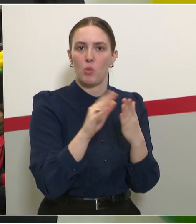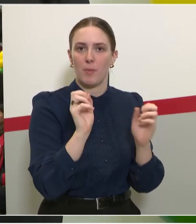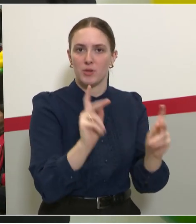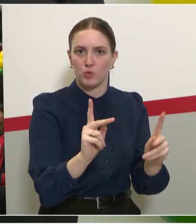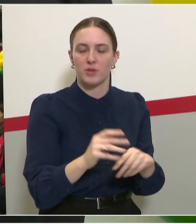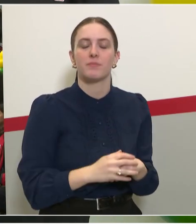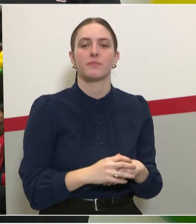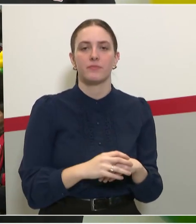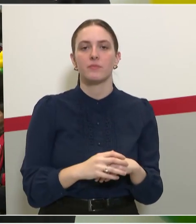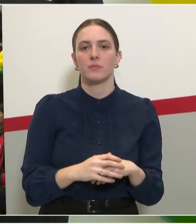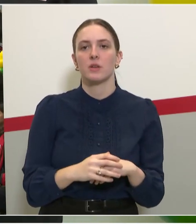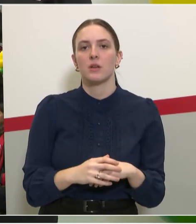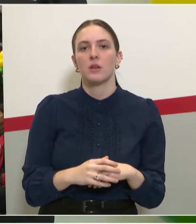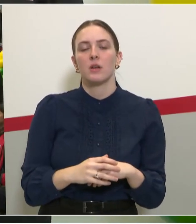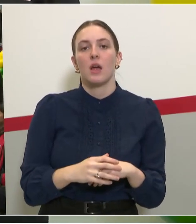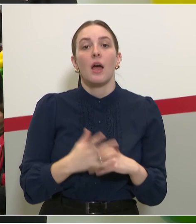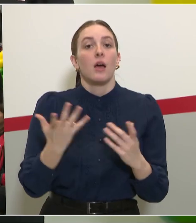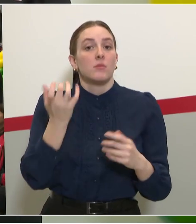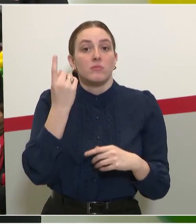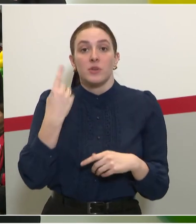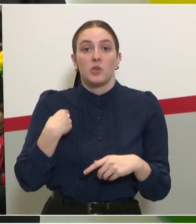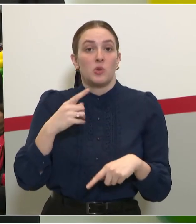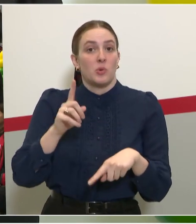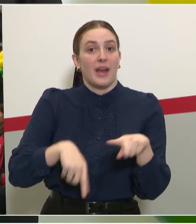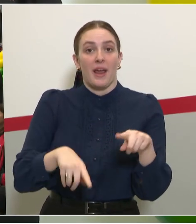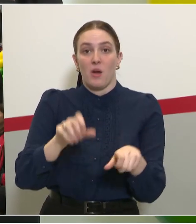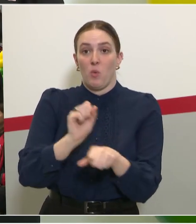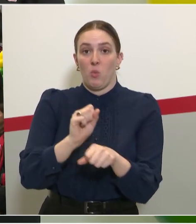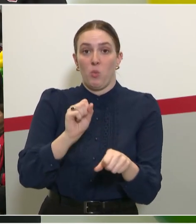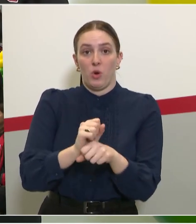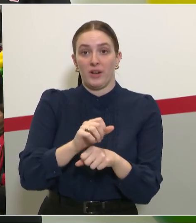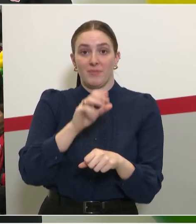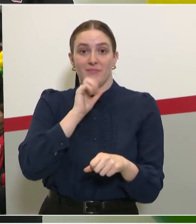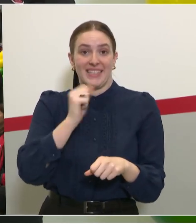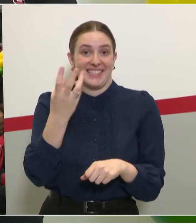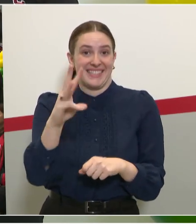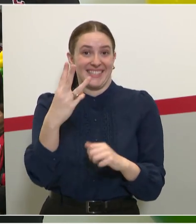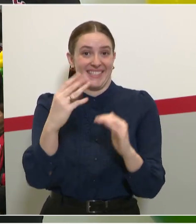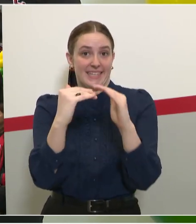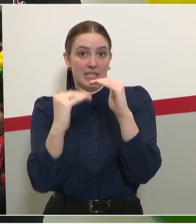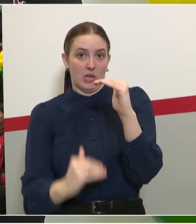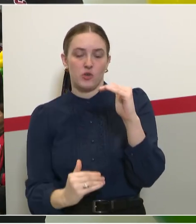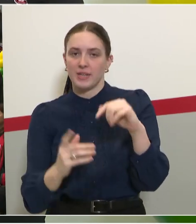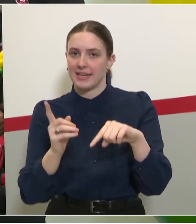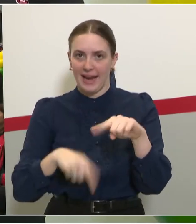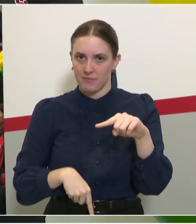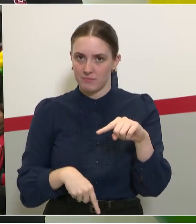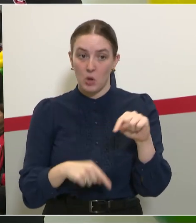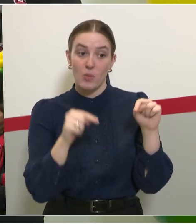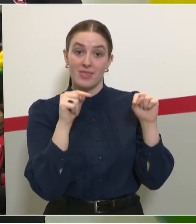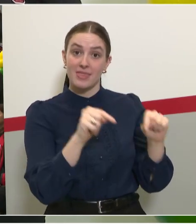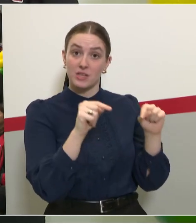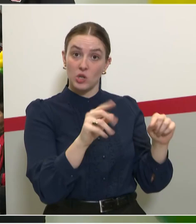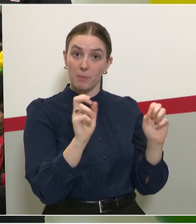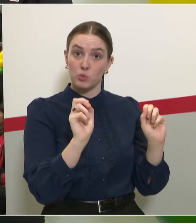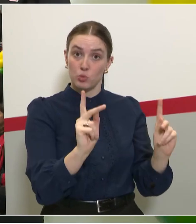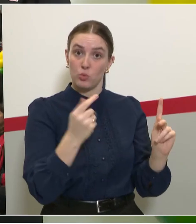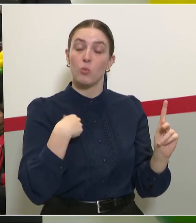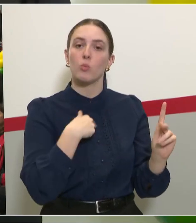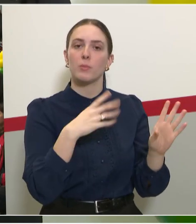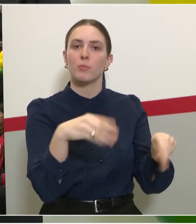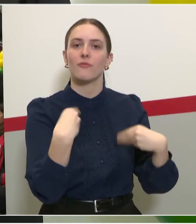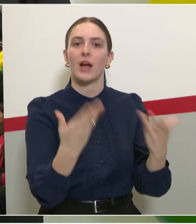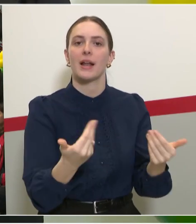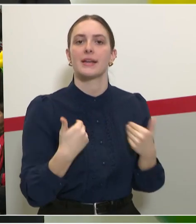work under the age of 16. So these opportunities we're providing young